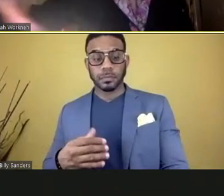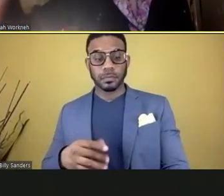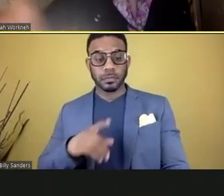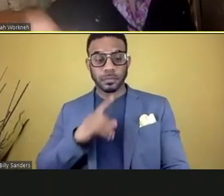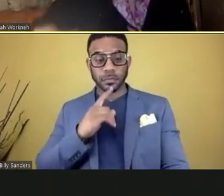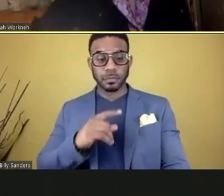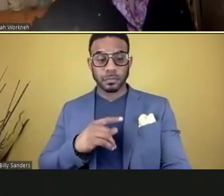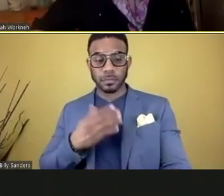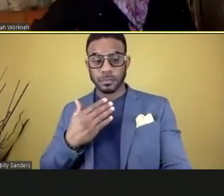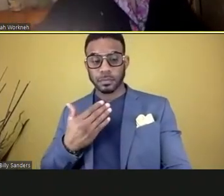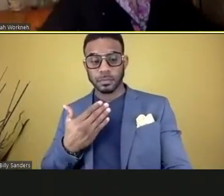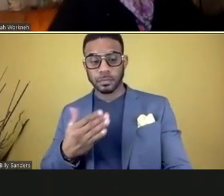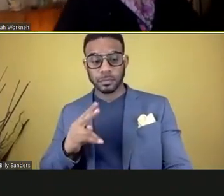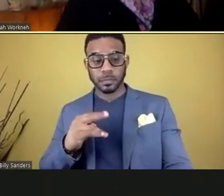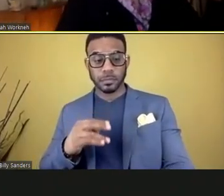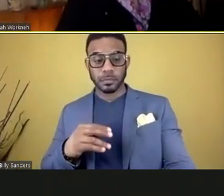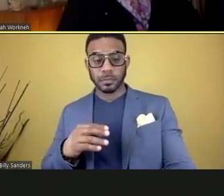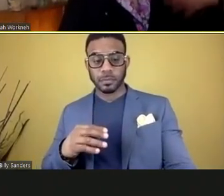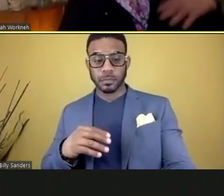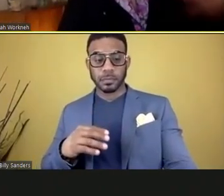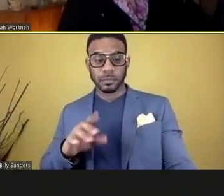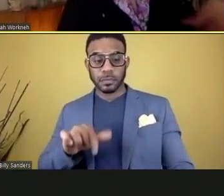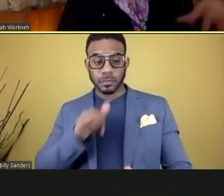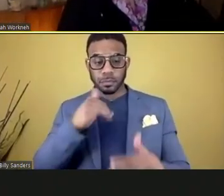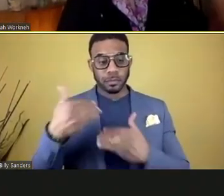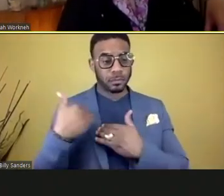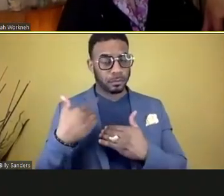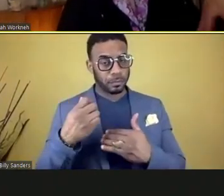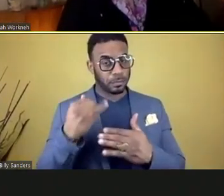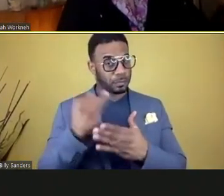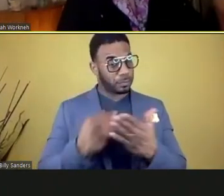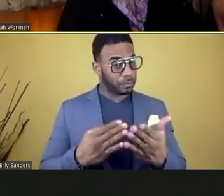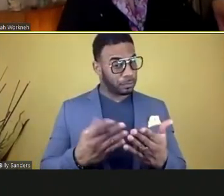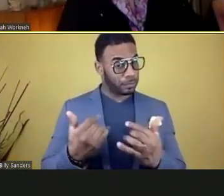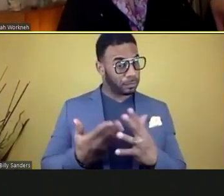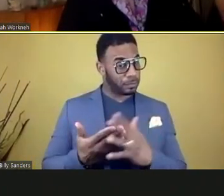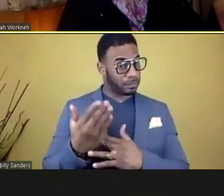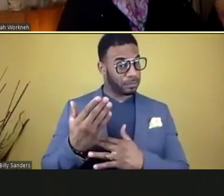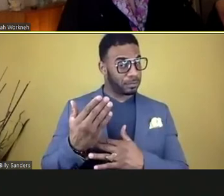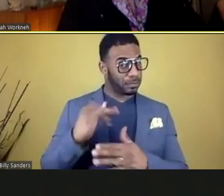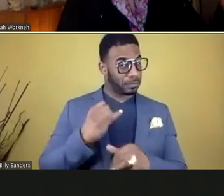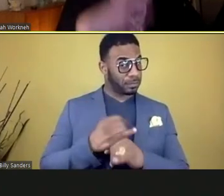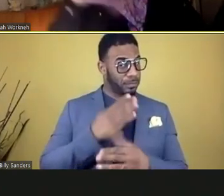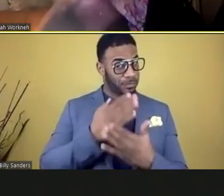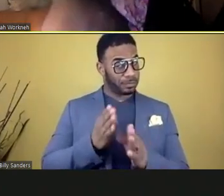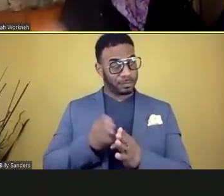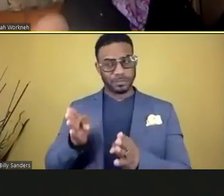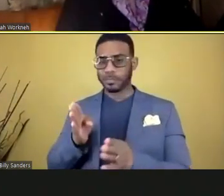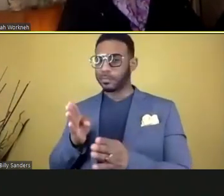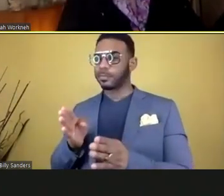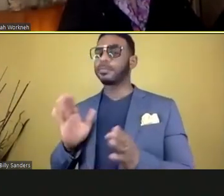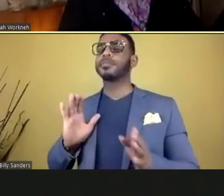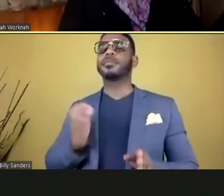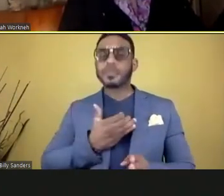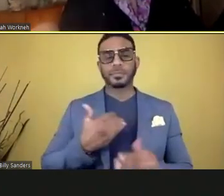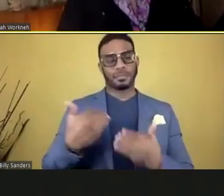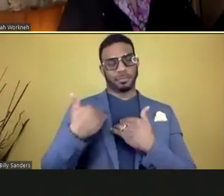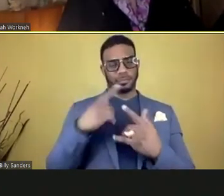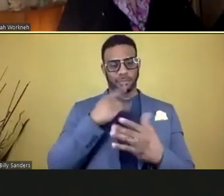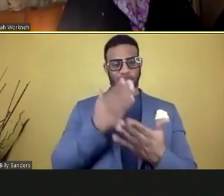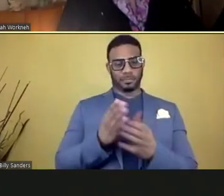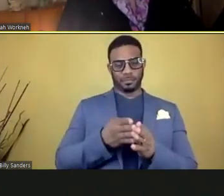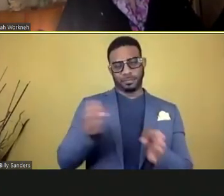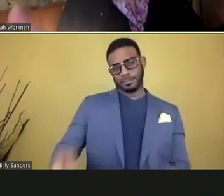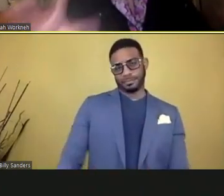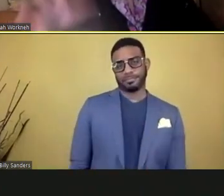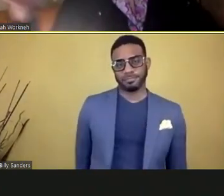a good neighbor. When it's not the responsibility of the artists that come through Skowhegan to be the good neighbor, it's Skowhegan's responsibility to be the good